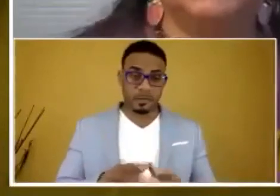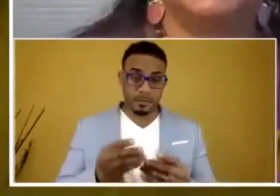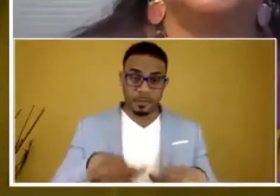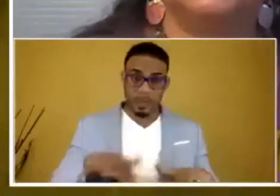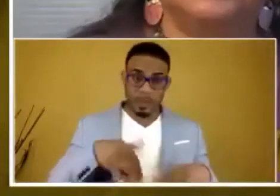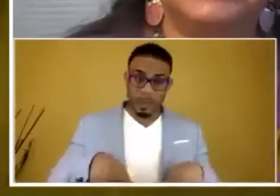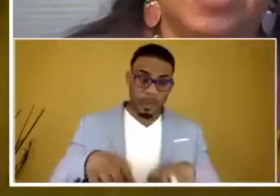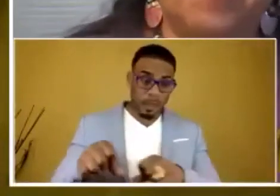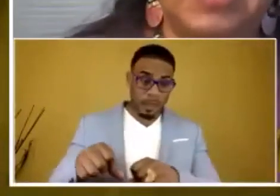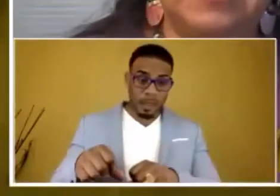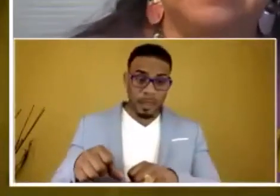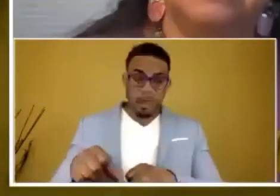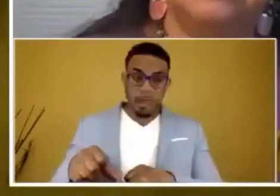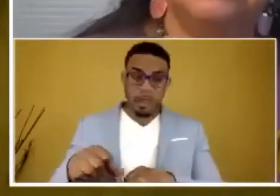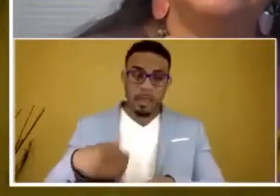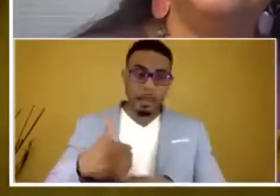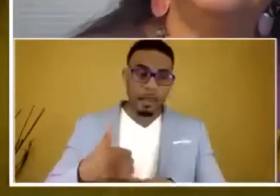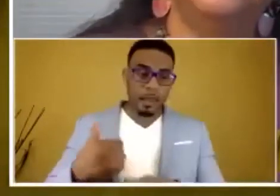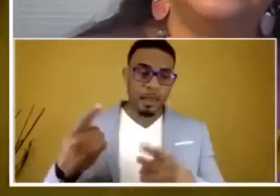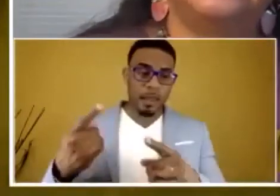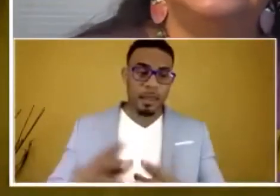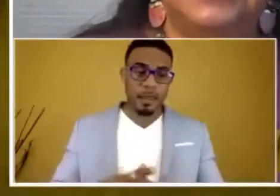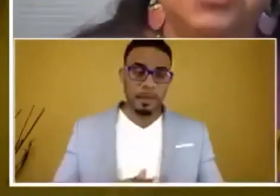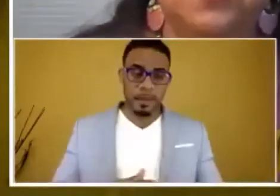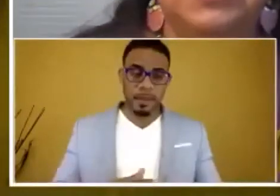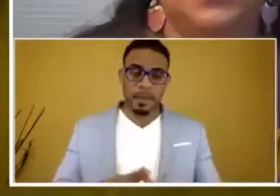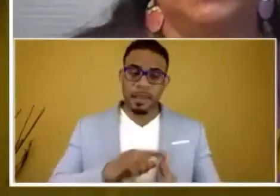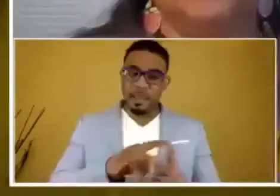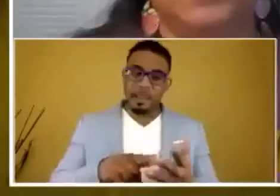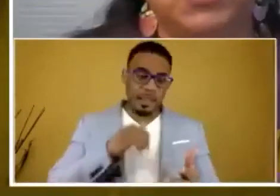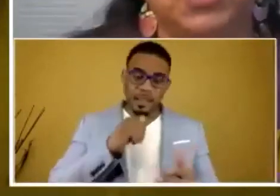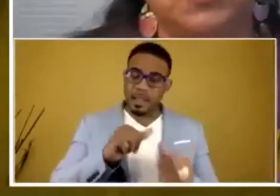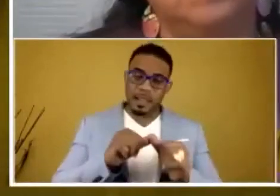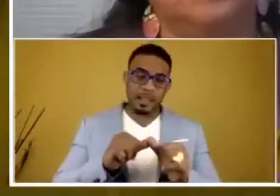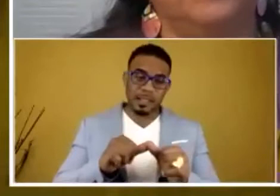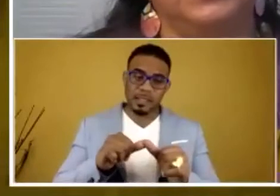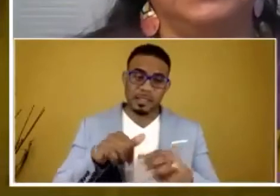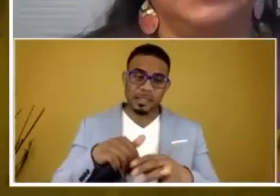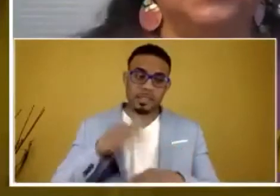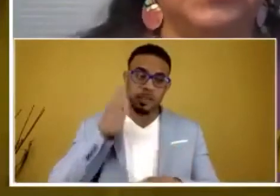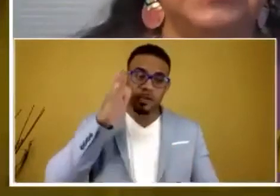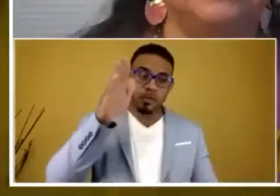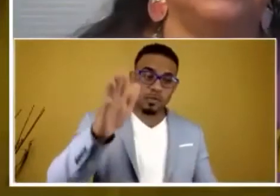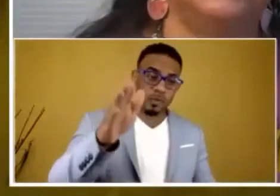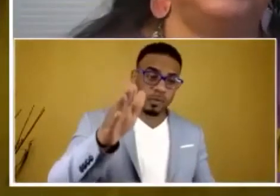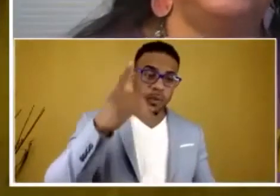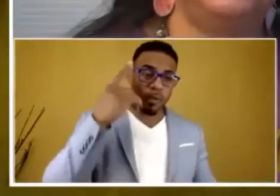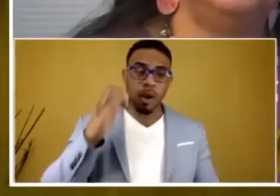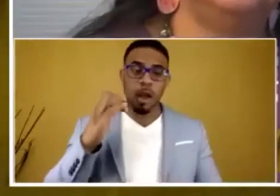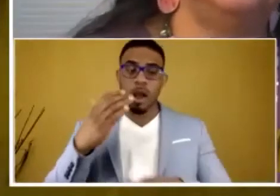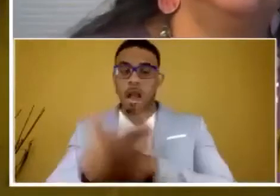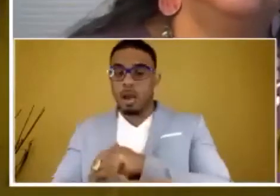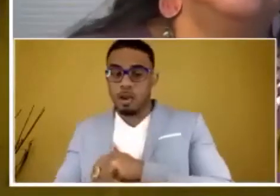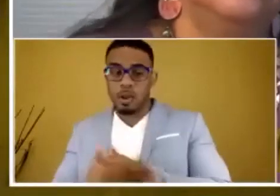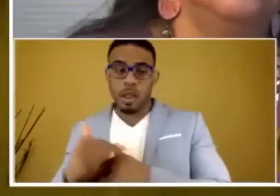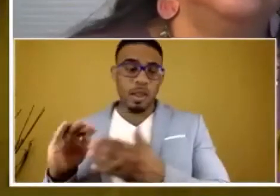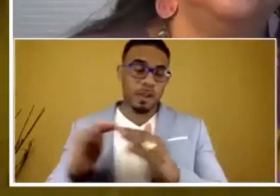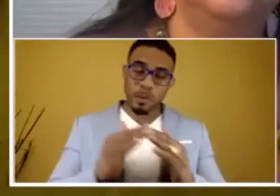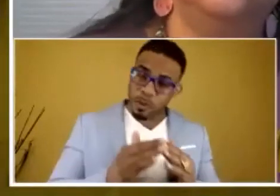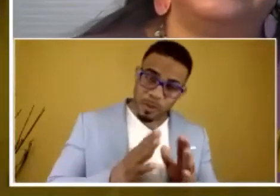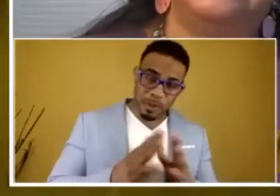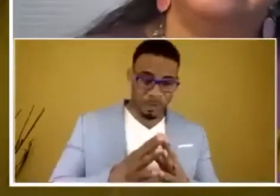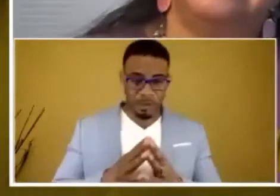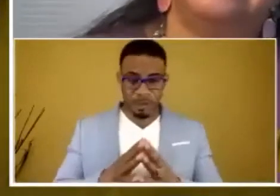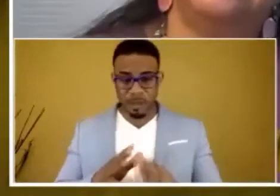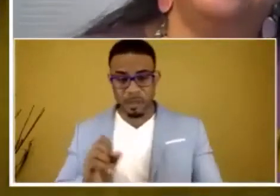the dispossession that was happening, that these do not continue into the future for our country and our communities?